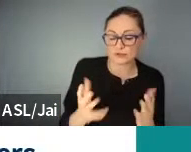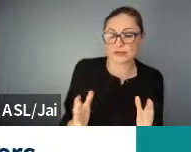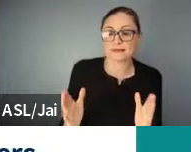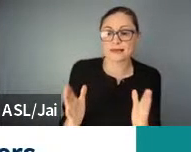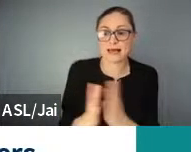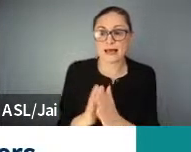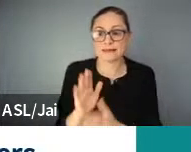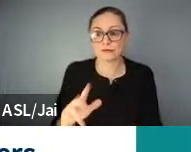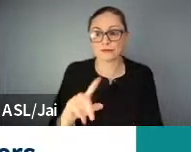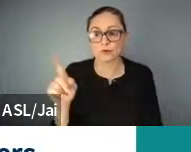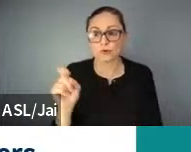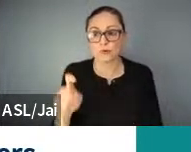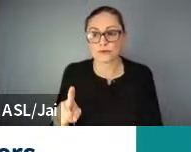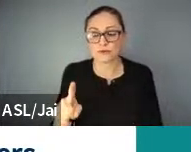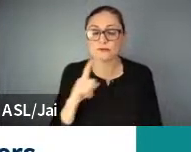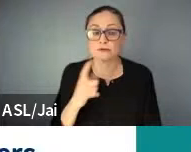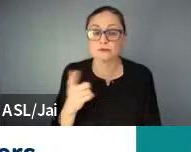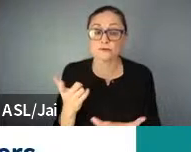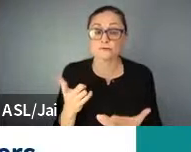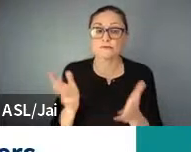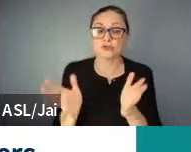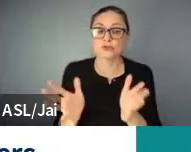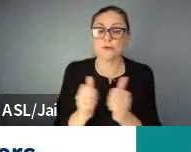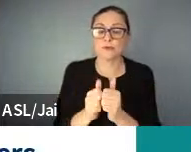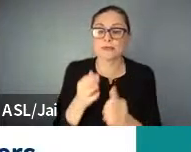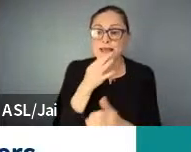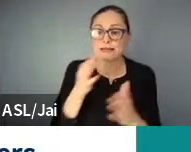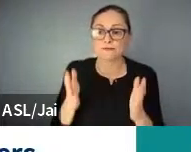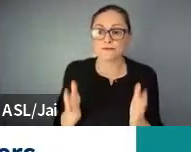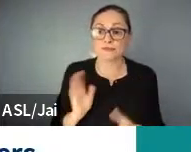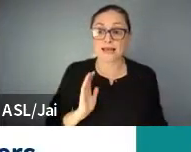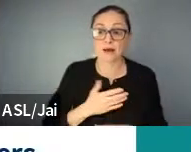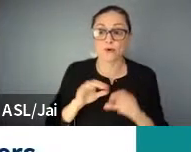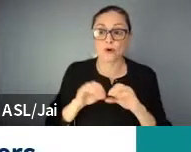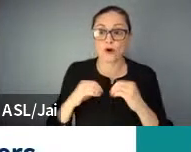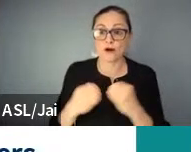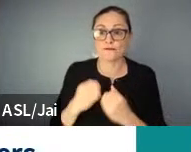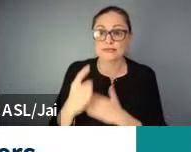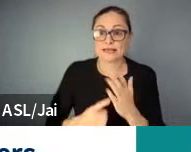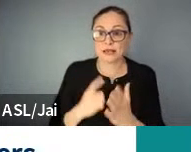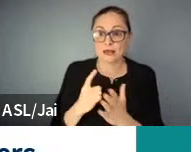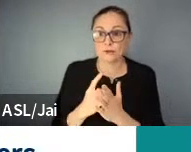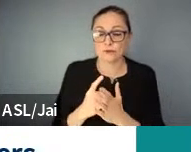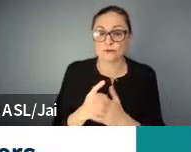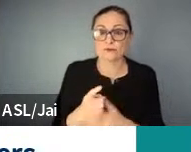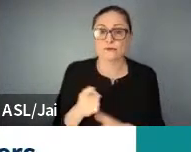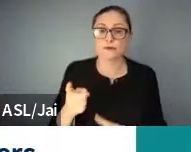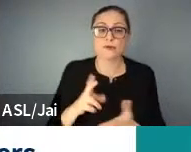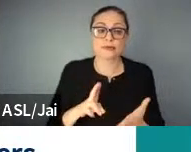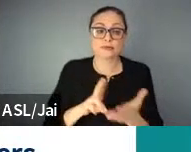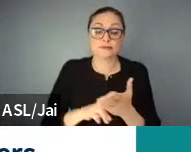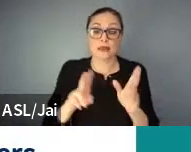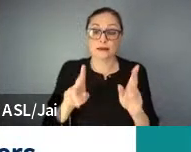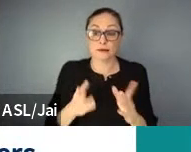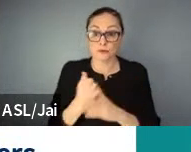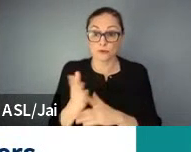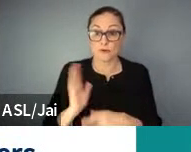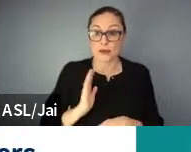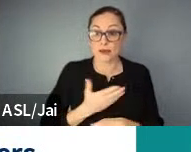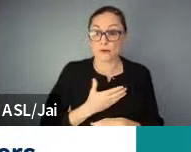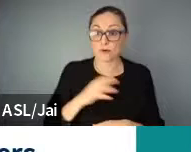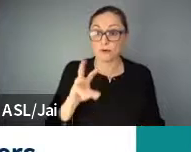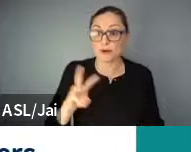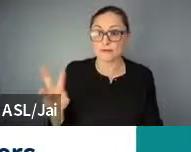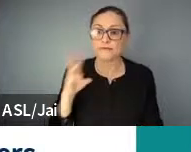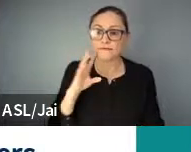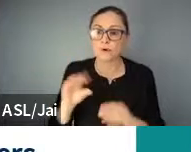questions, to speak with an expert are our office hours. And so you can sign up through our website for